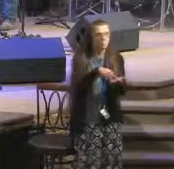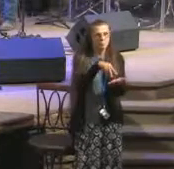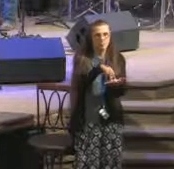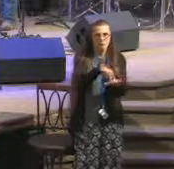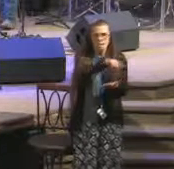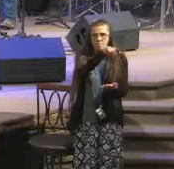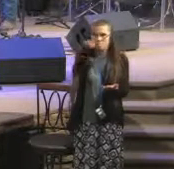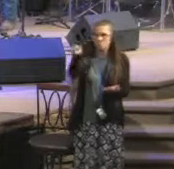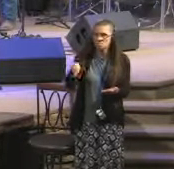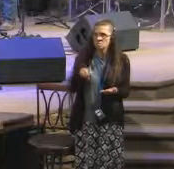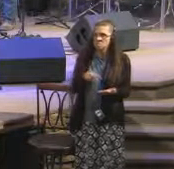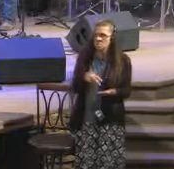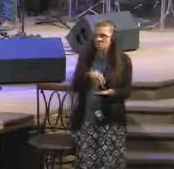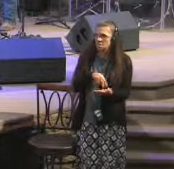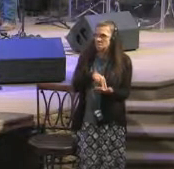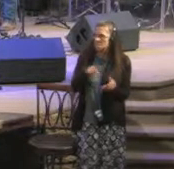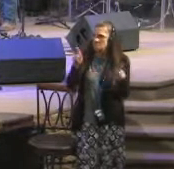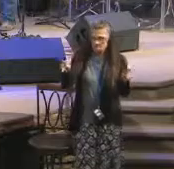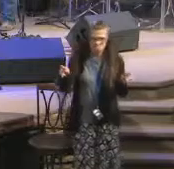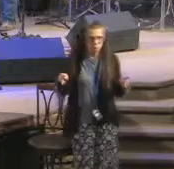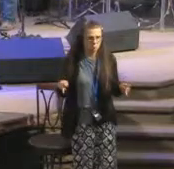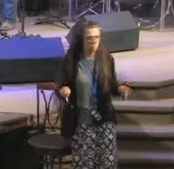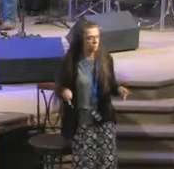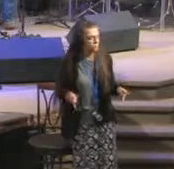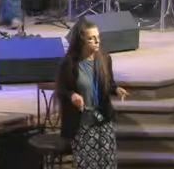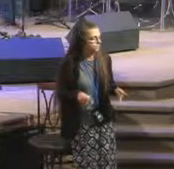Those of you that are pastors of this church,